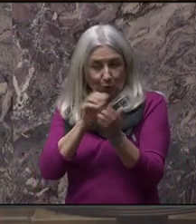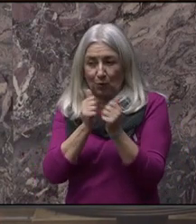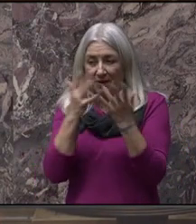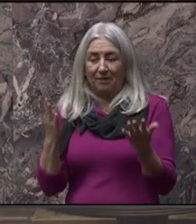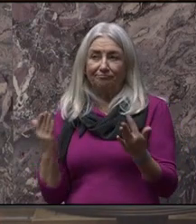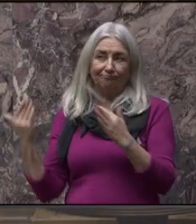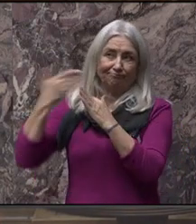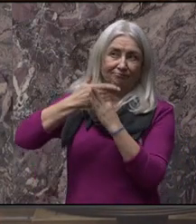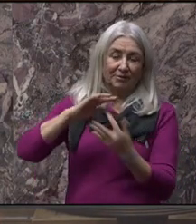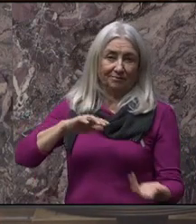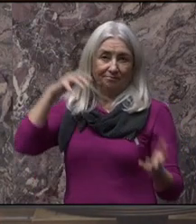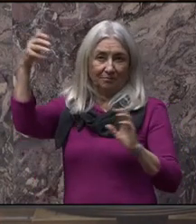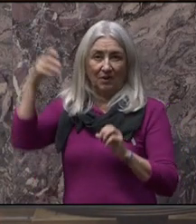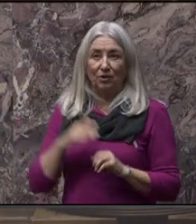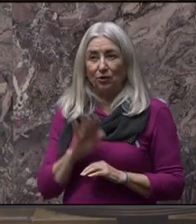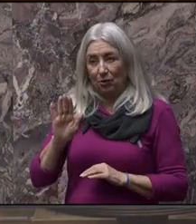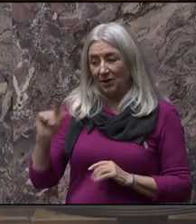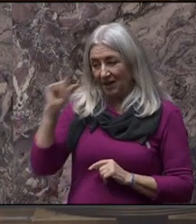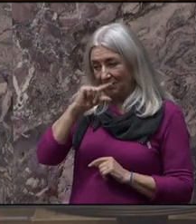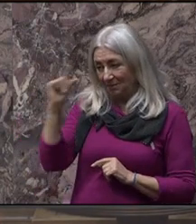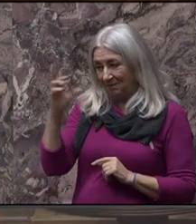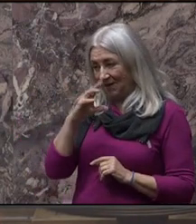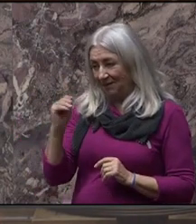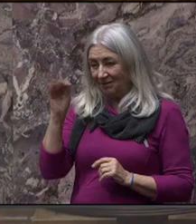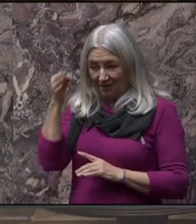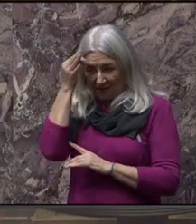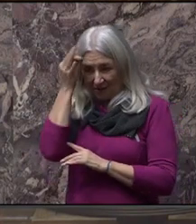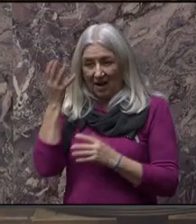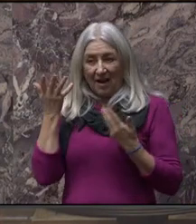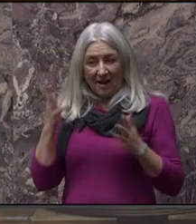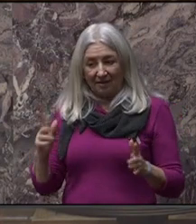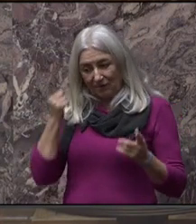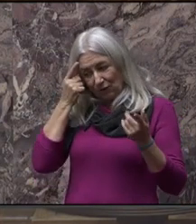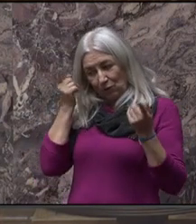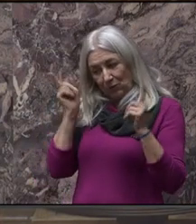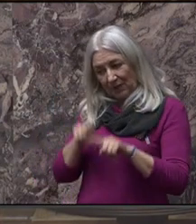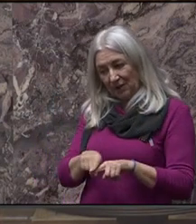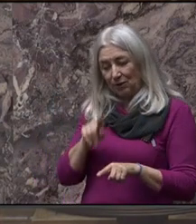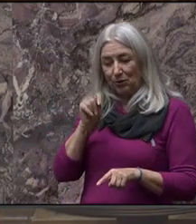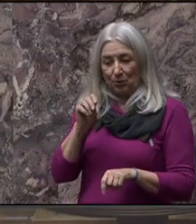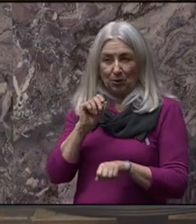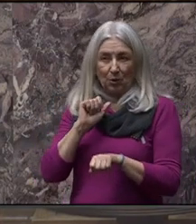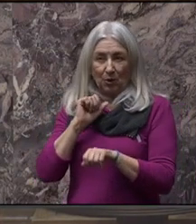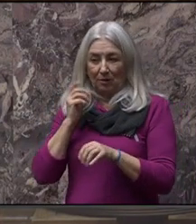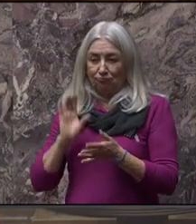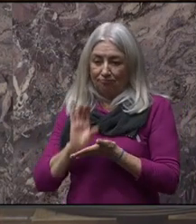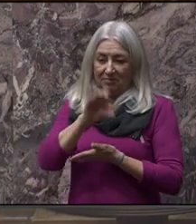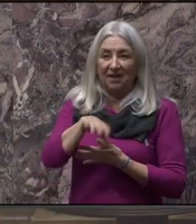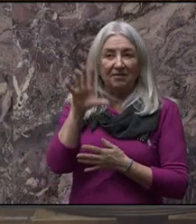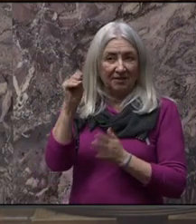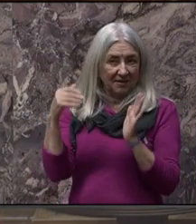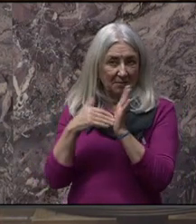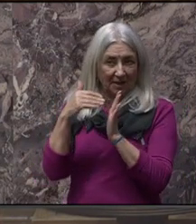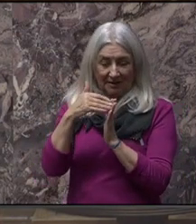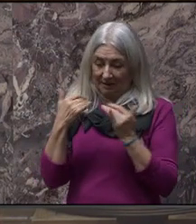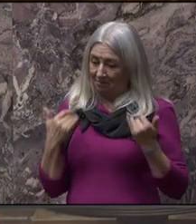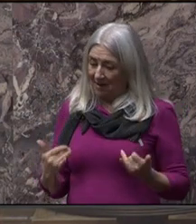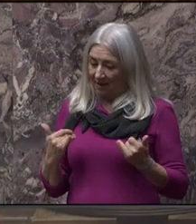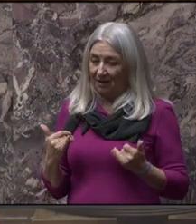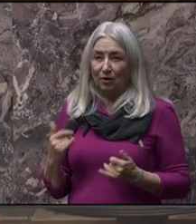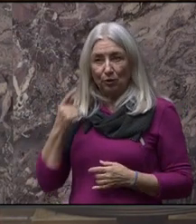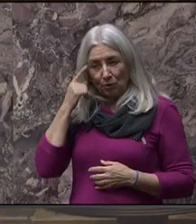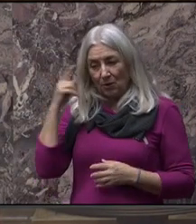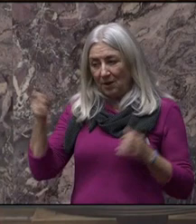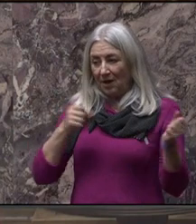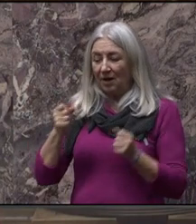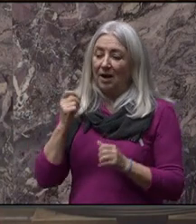Your government and the Federation have reached agreement to invest an additional $50 million immediately to hire